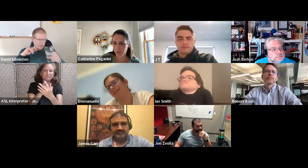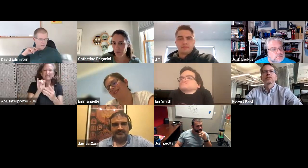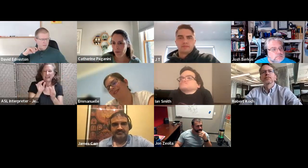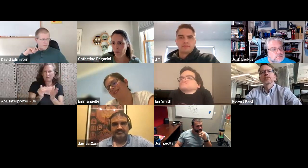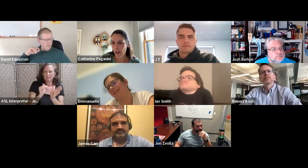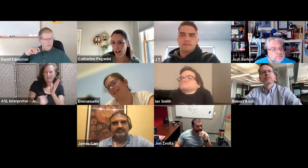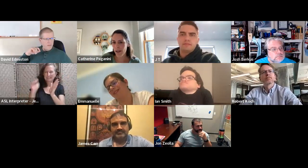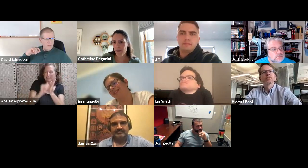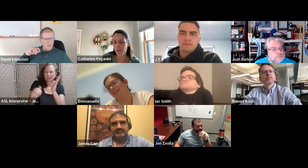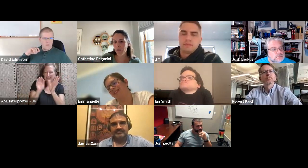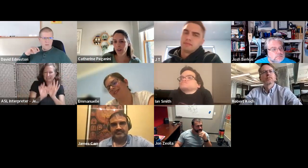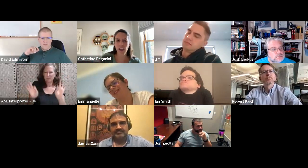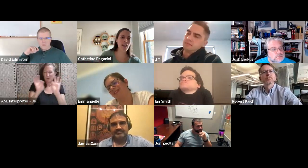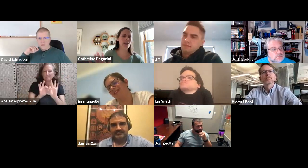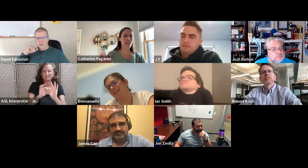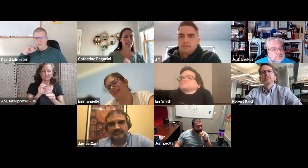important.